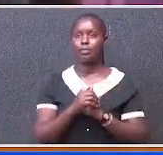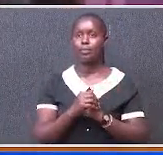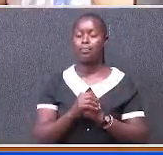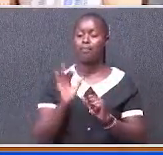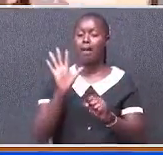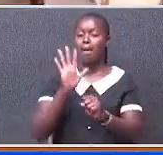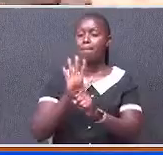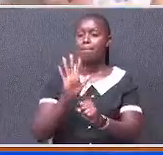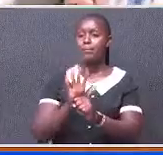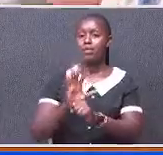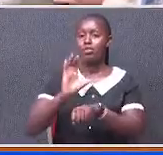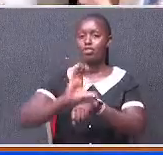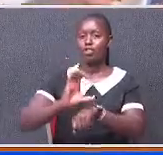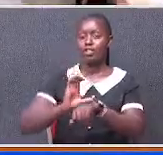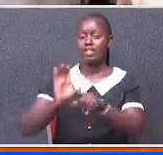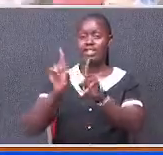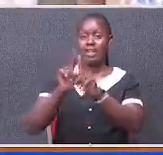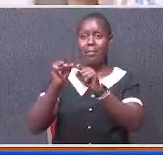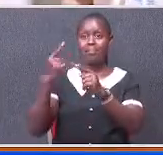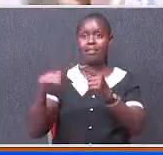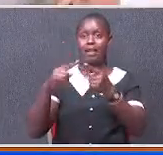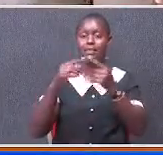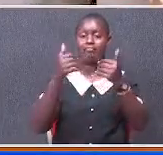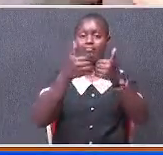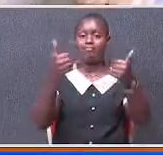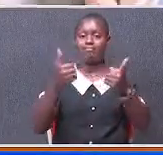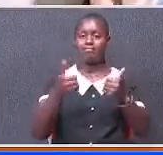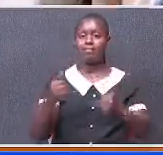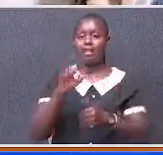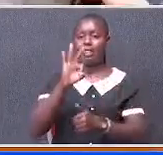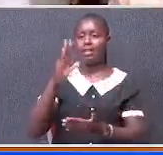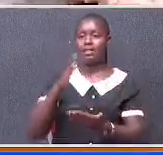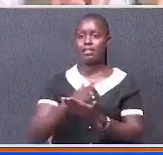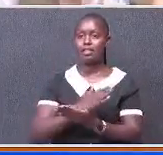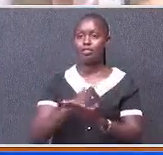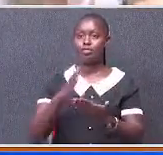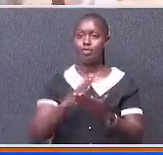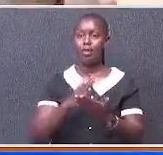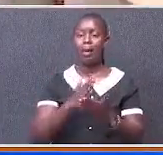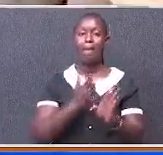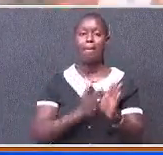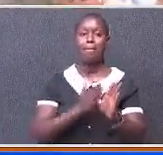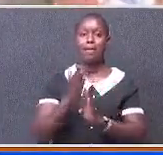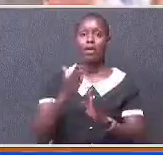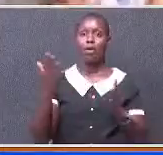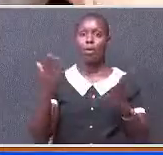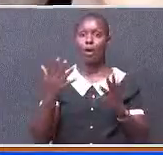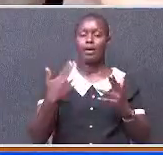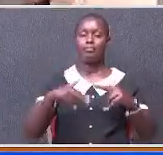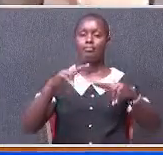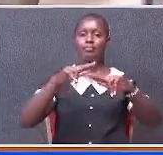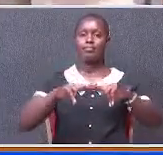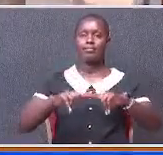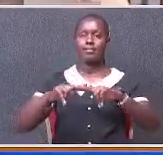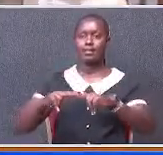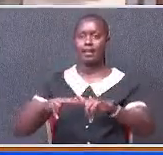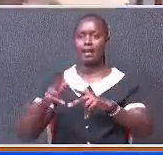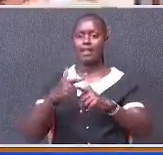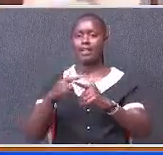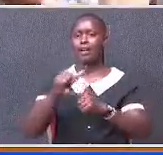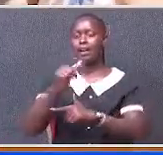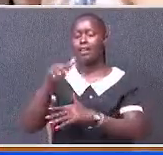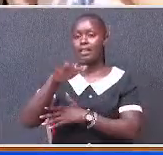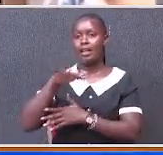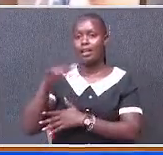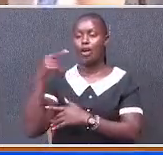Most Orthodox churches are divided into three sections. The main hall where men sit. Another area